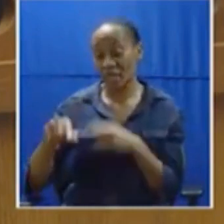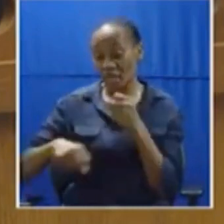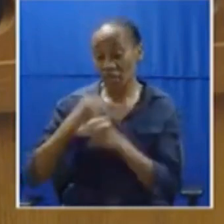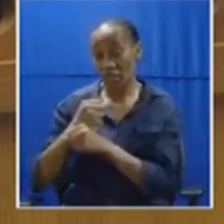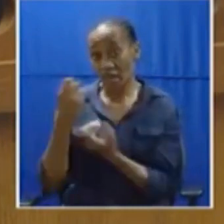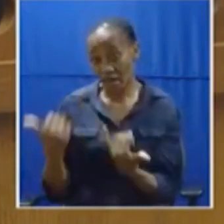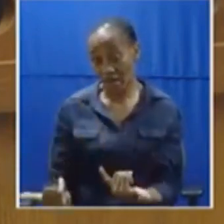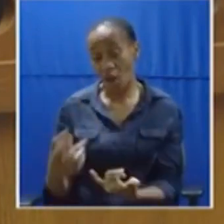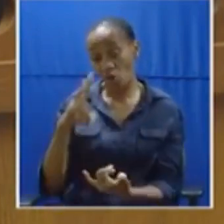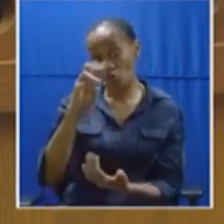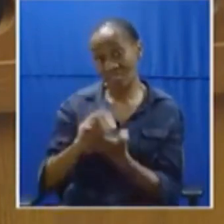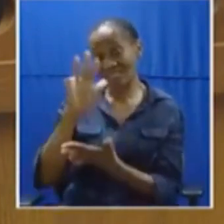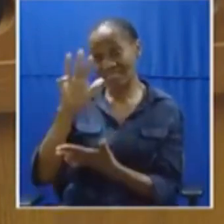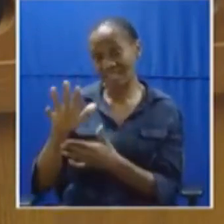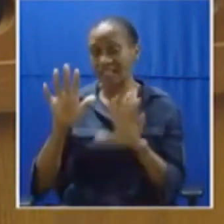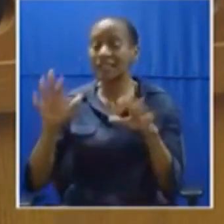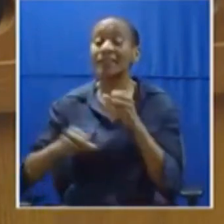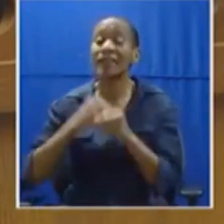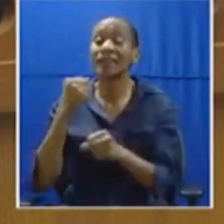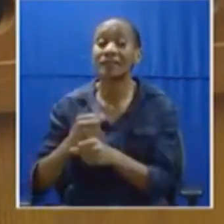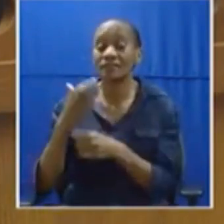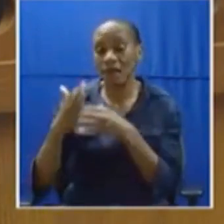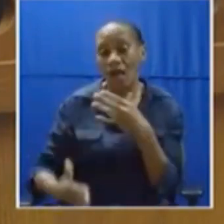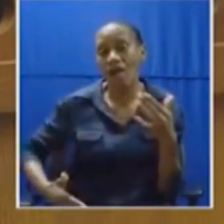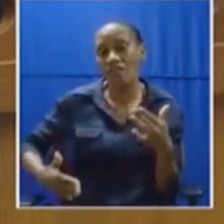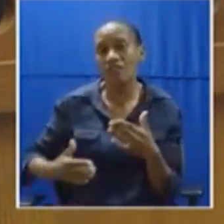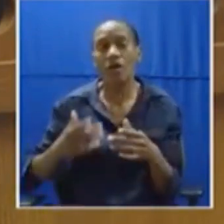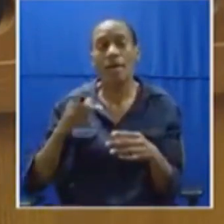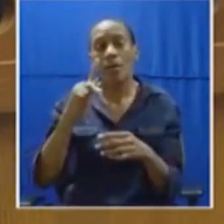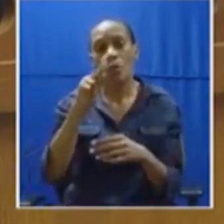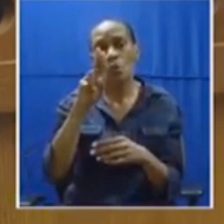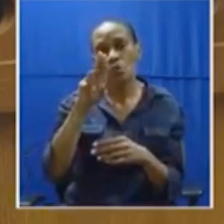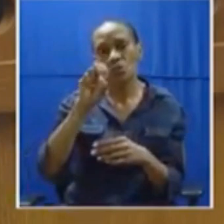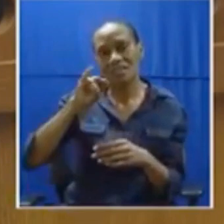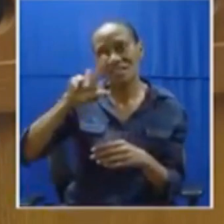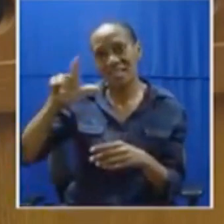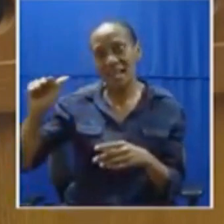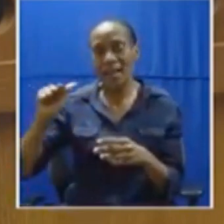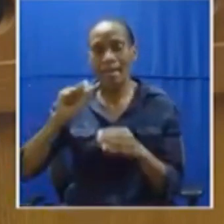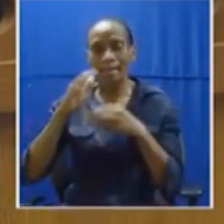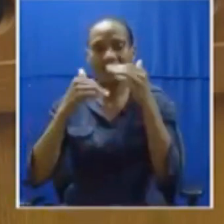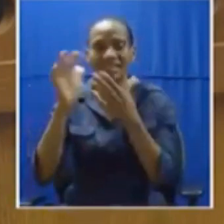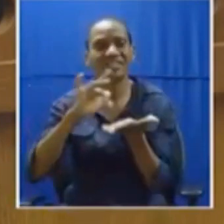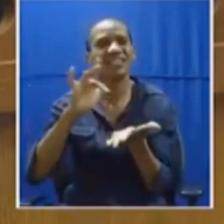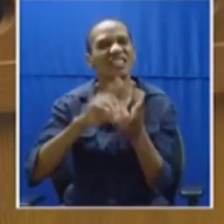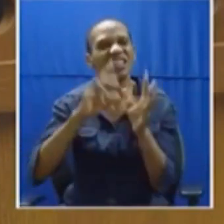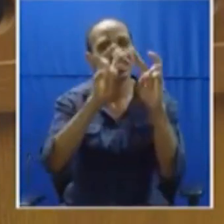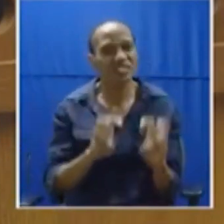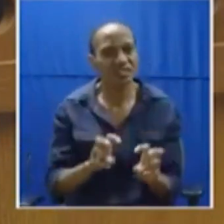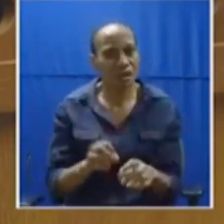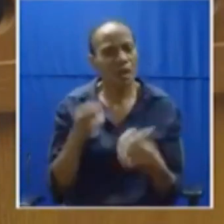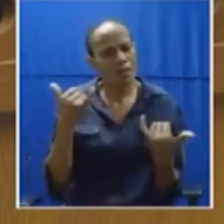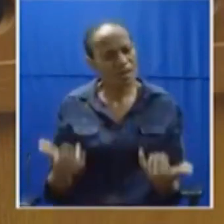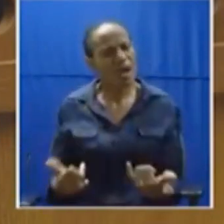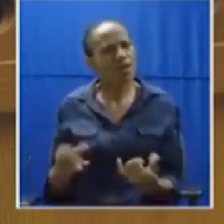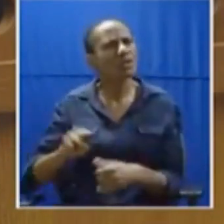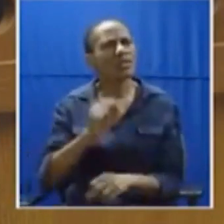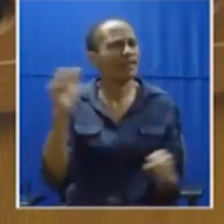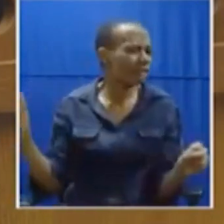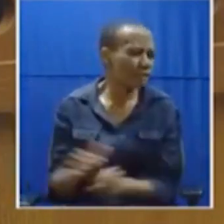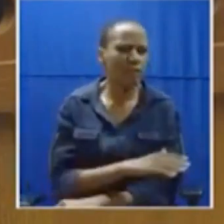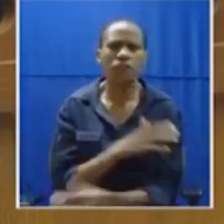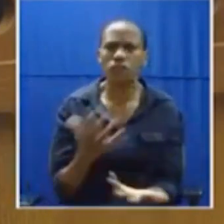and a half years since the construction of the Kusuli power plant started. And yet, the entire country was plunged into